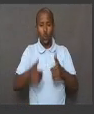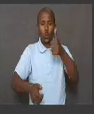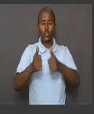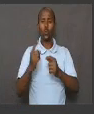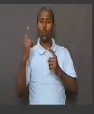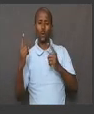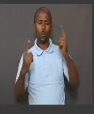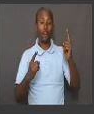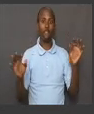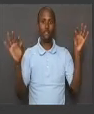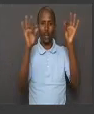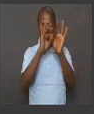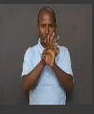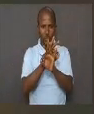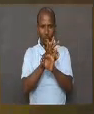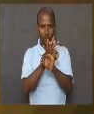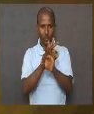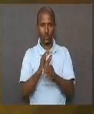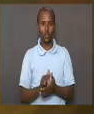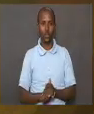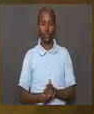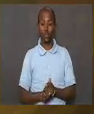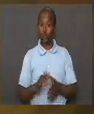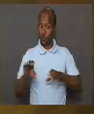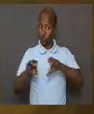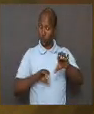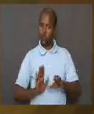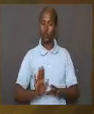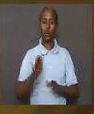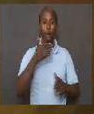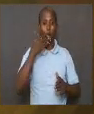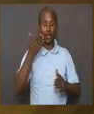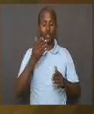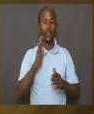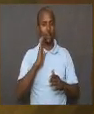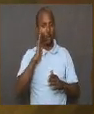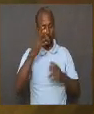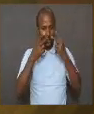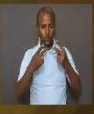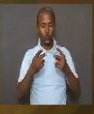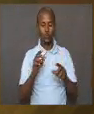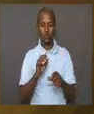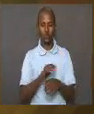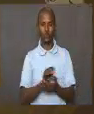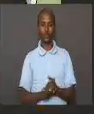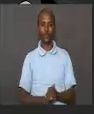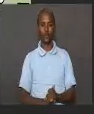are one-to-one functions. Do your best, and I will see you in a few